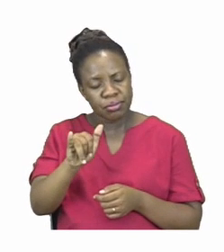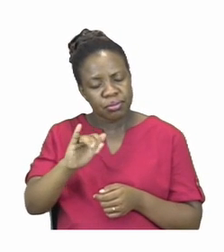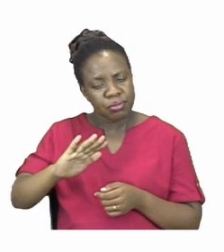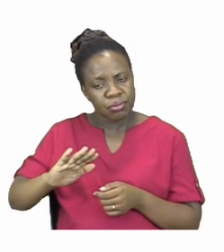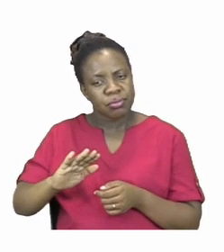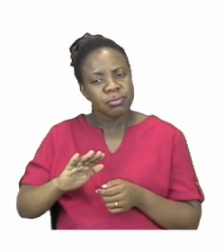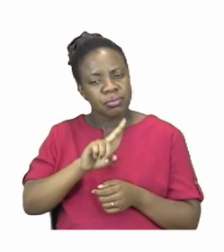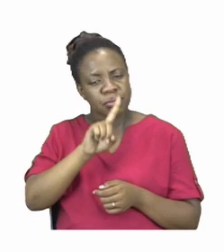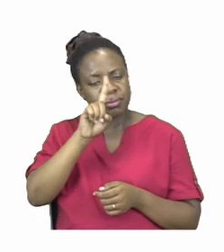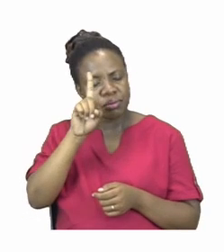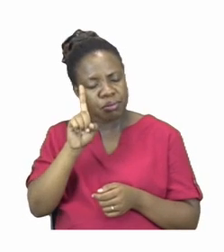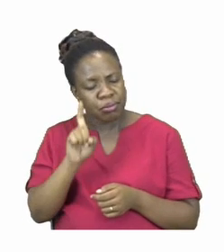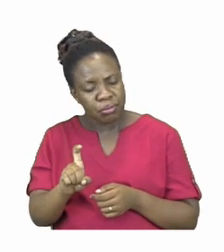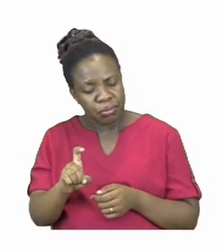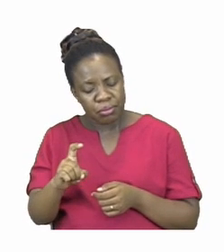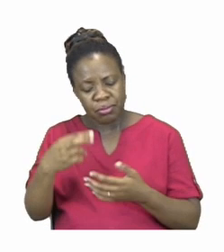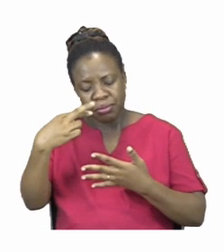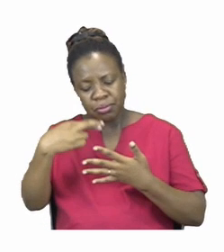Why are you angry?